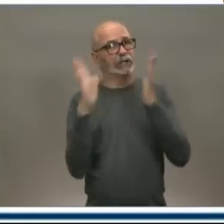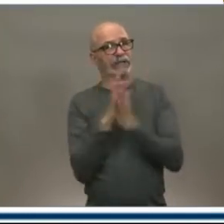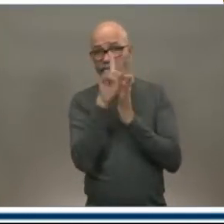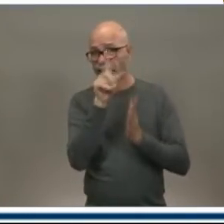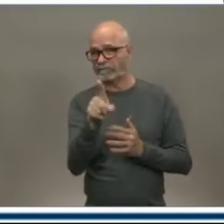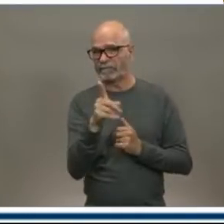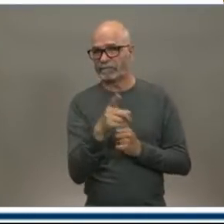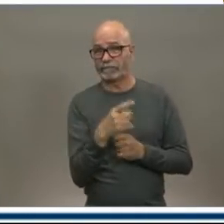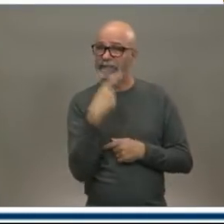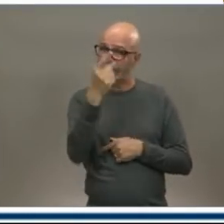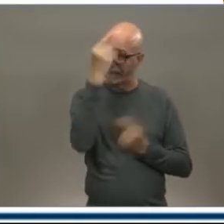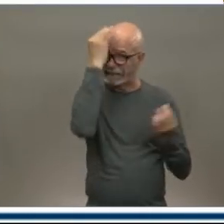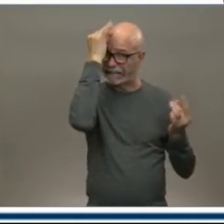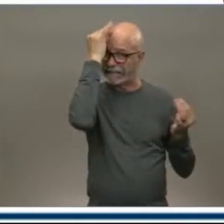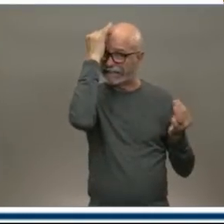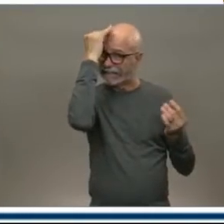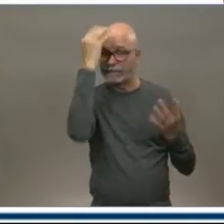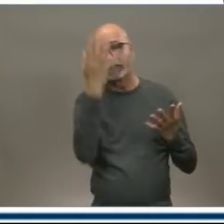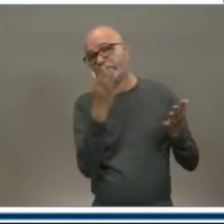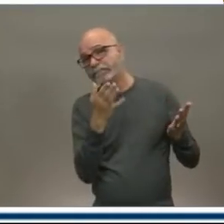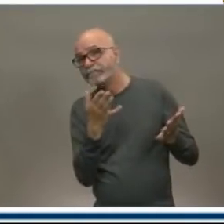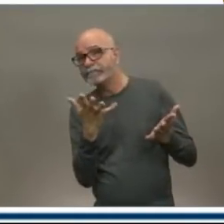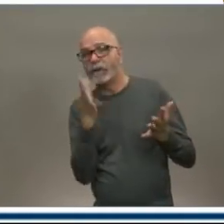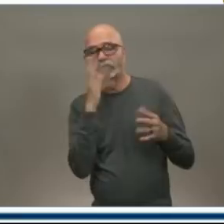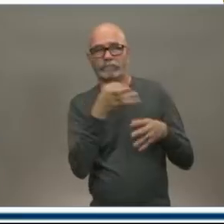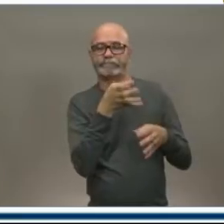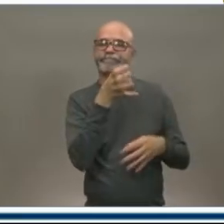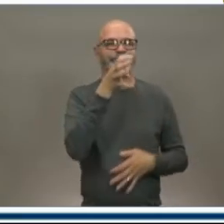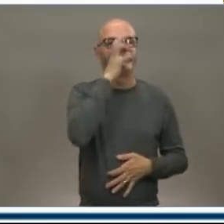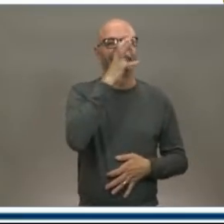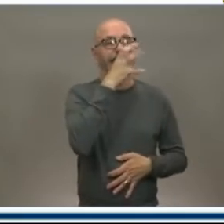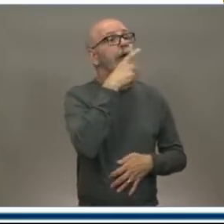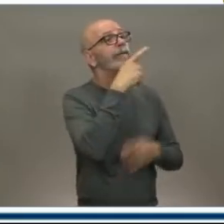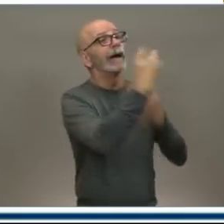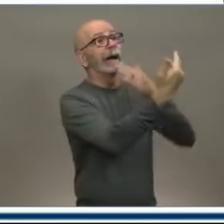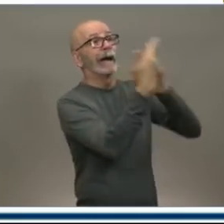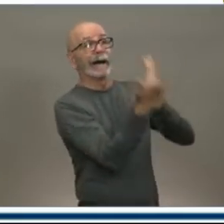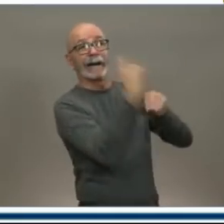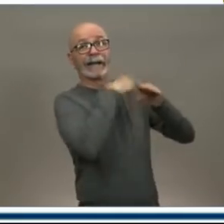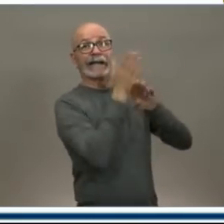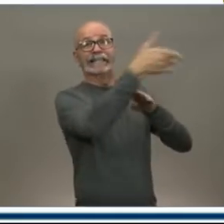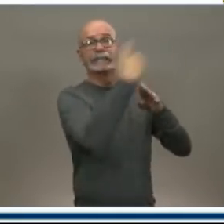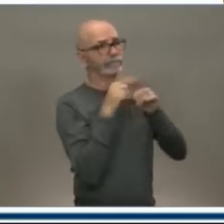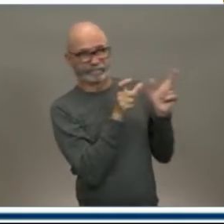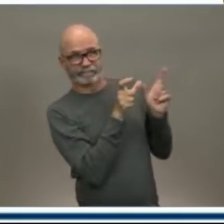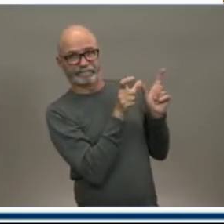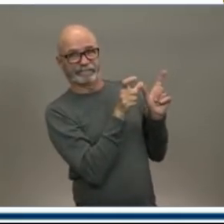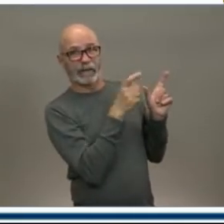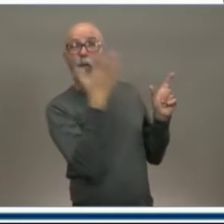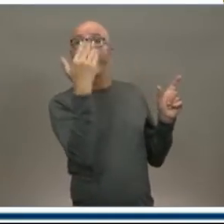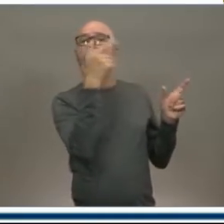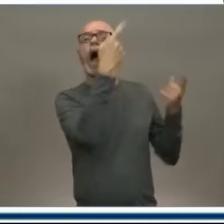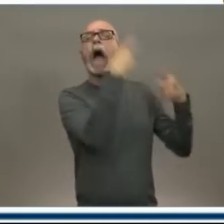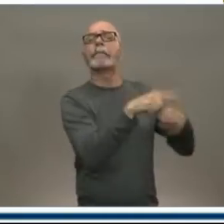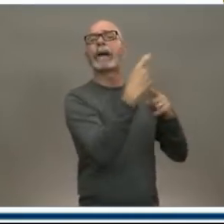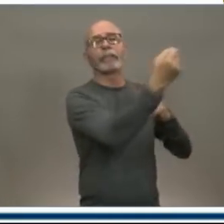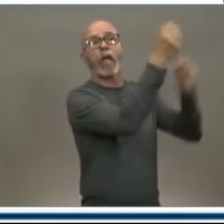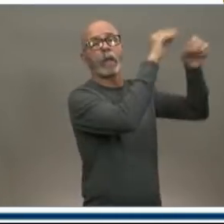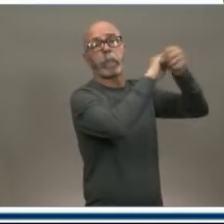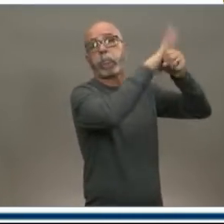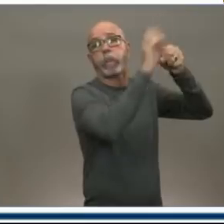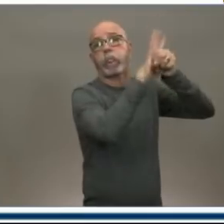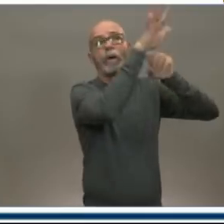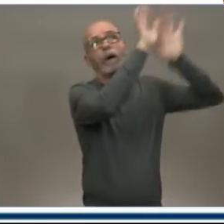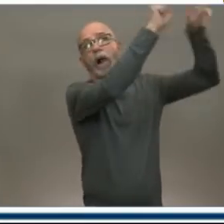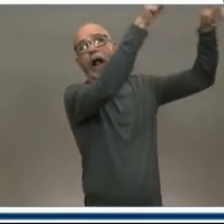considering tightening up the travel restrictions that we currently have, given what's happening in other provinces, and given the example